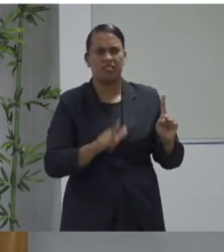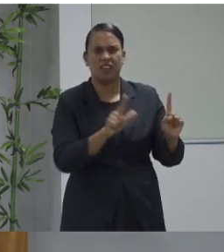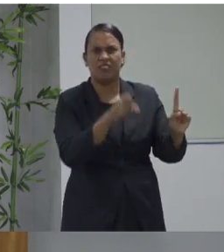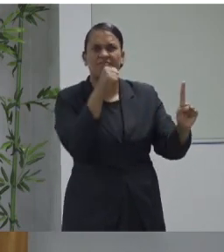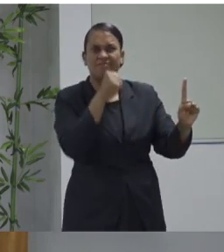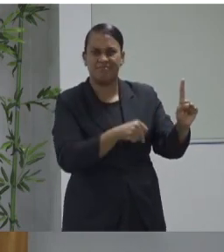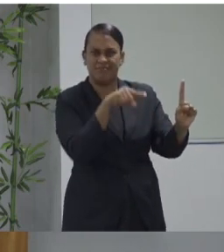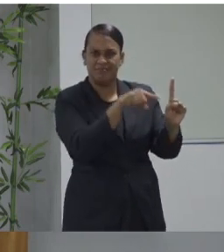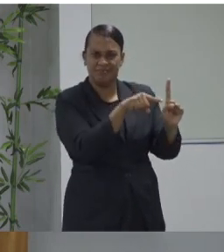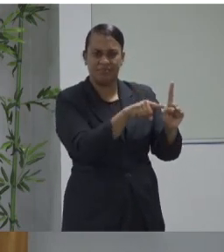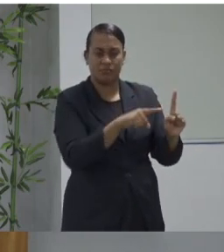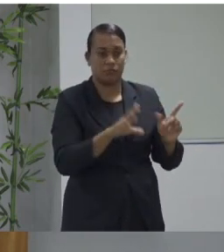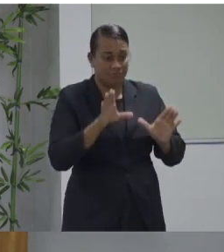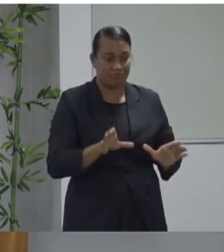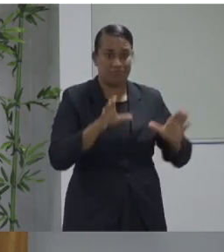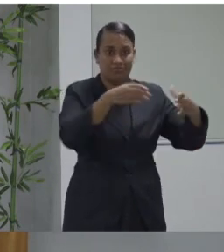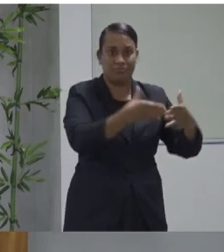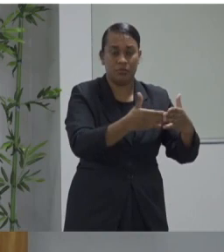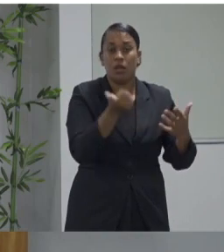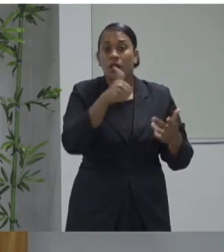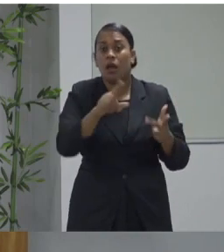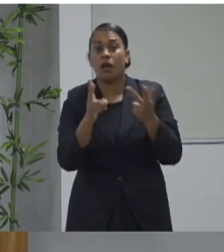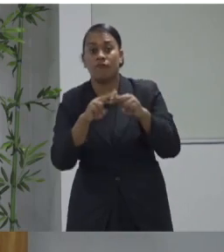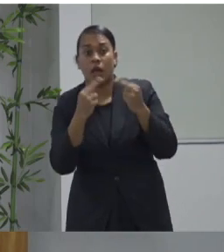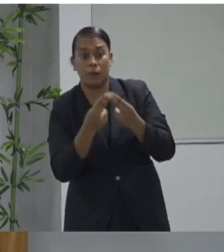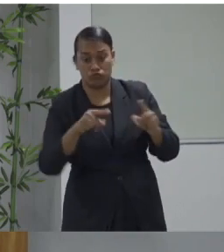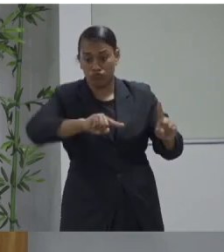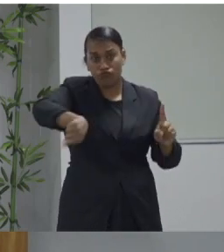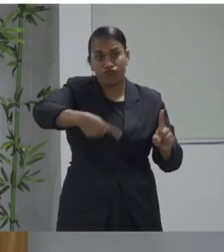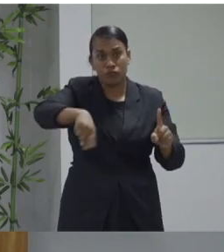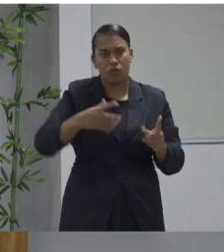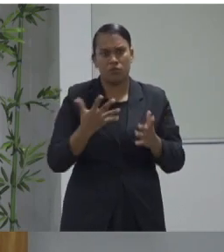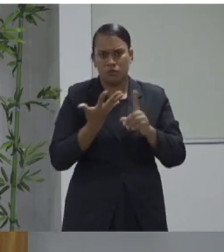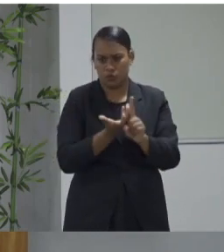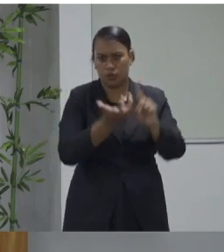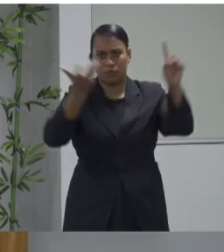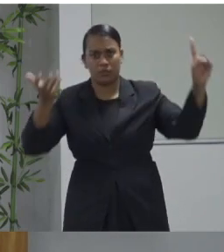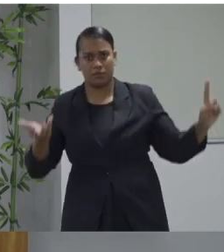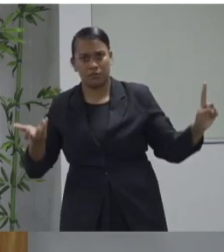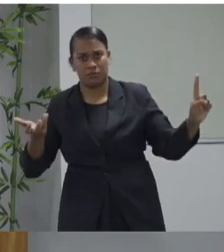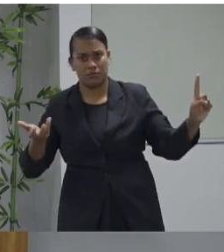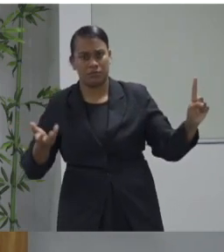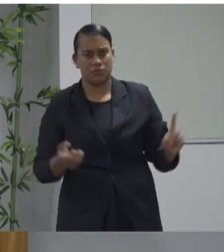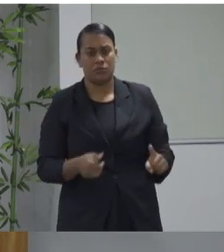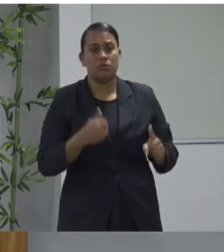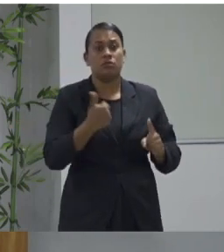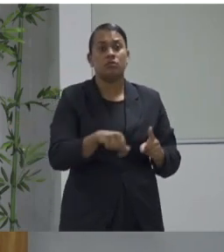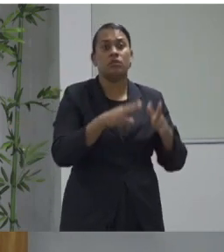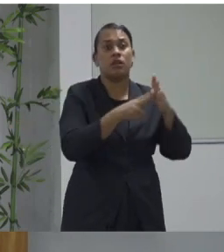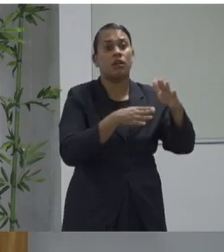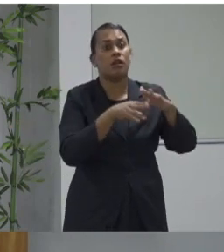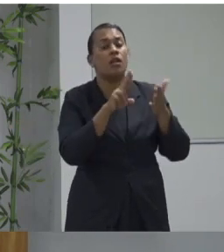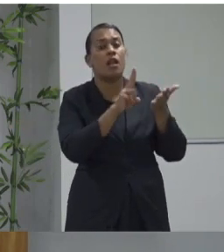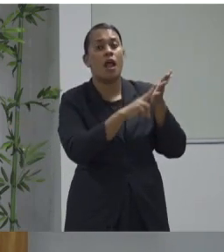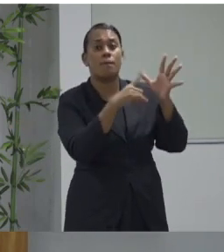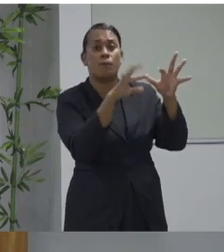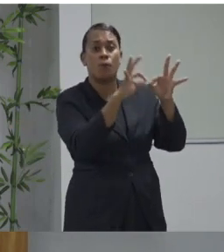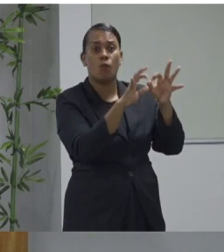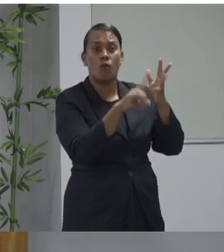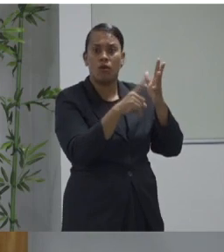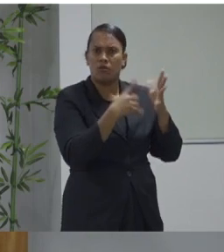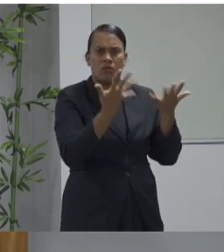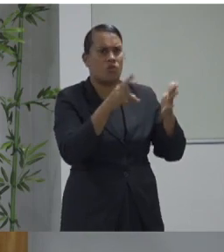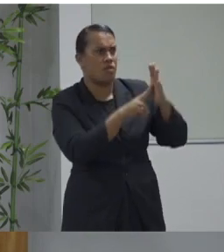includes the family that is in Suva, that is now in isolation unit in Nabua. What about his family